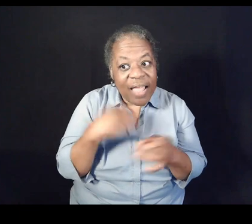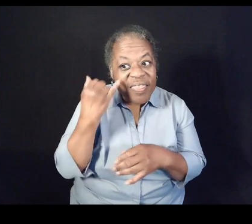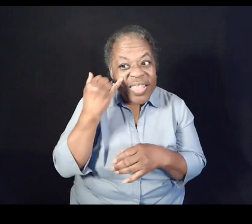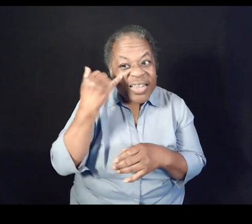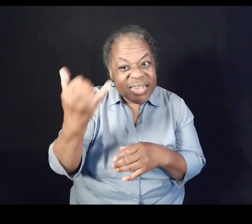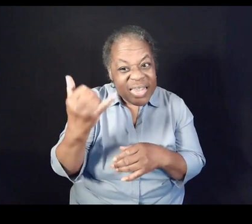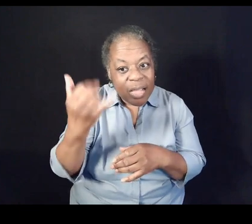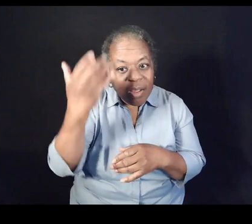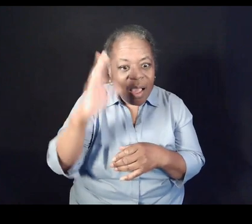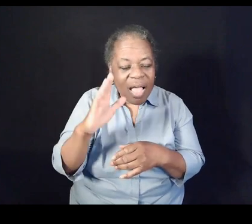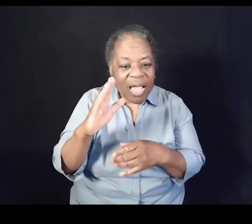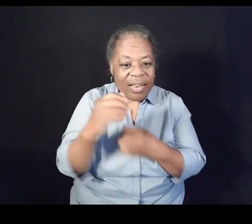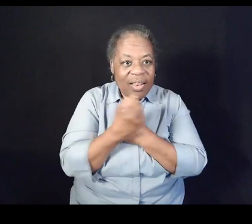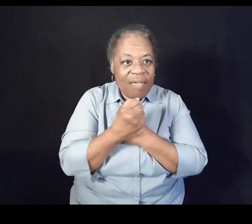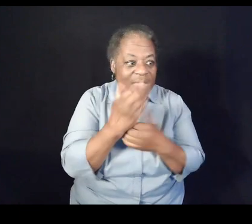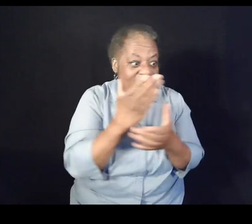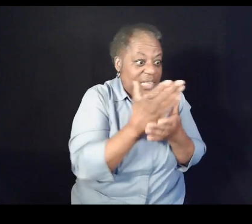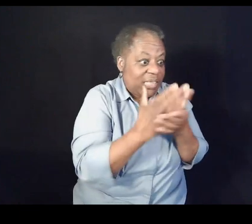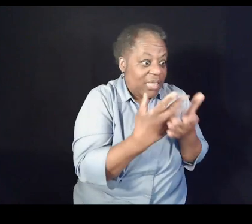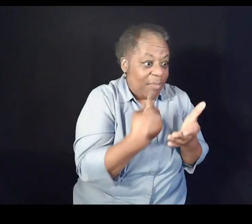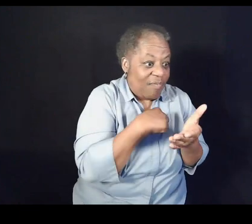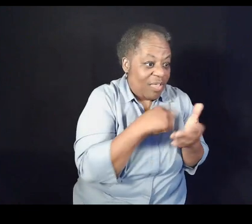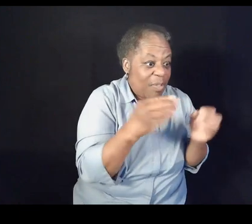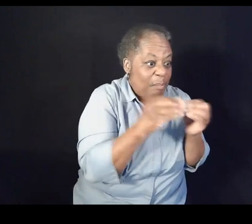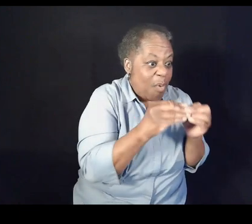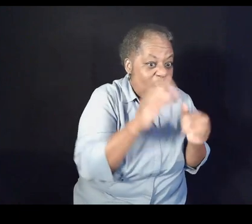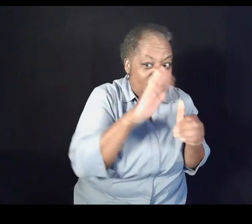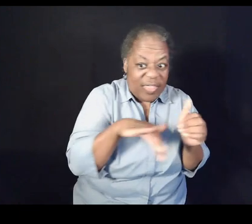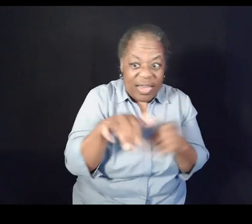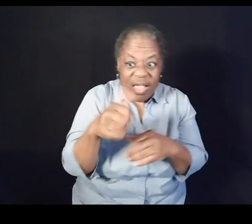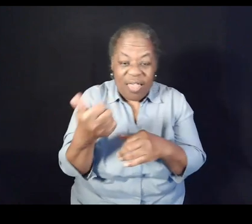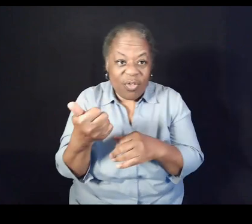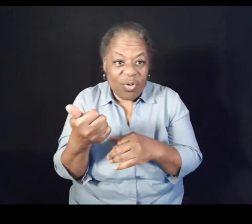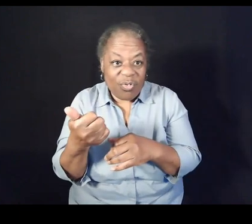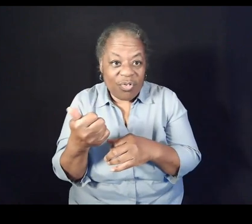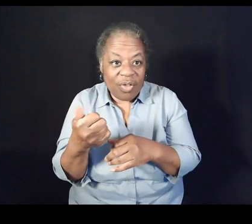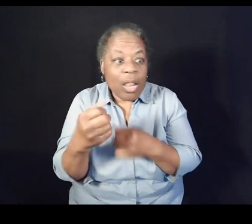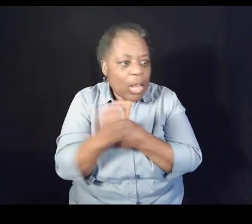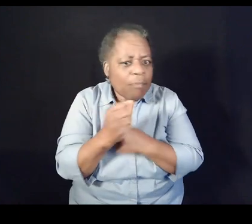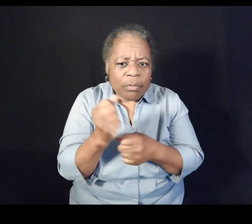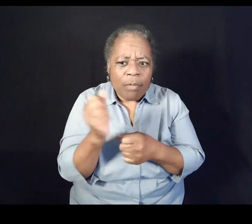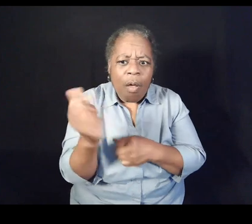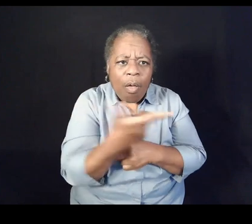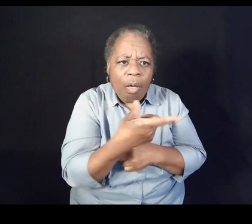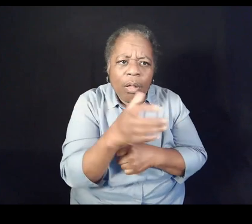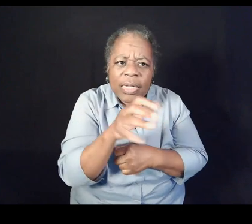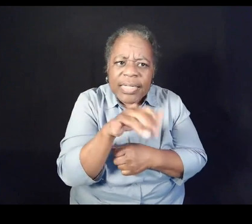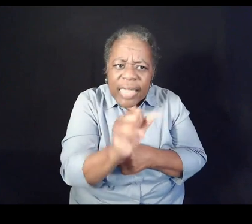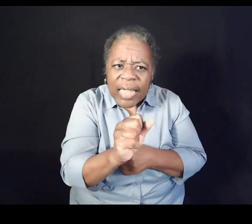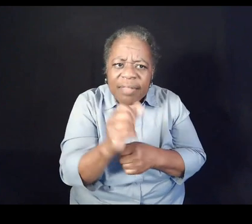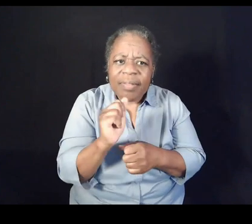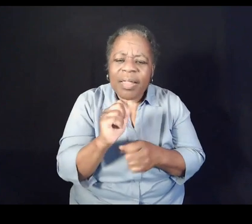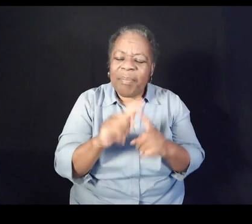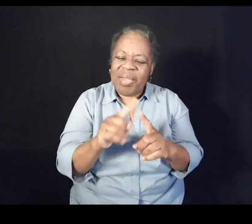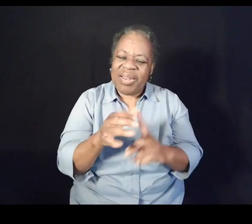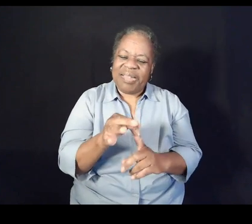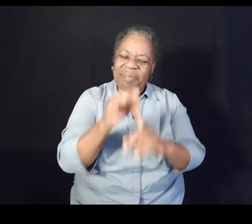us more than others. And that even though he loved everybody, he especially loved